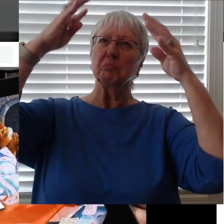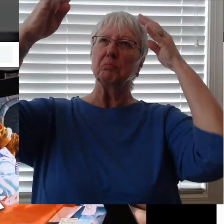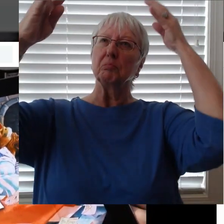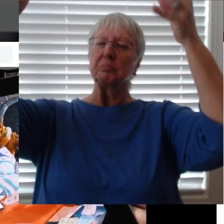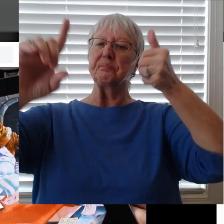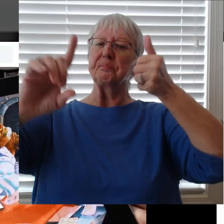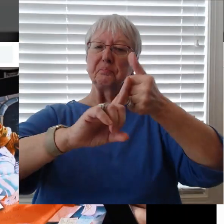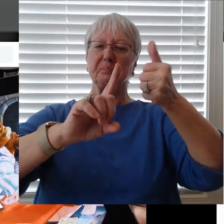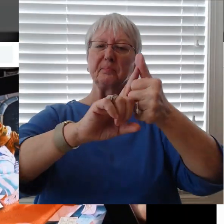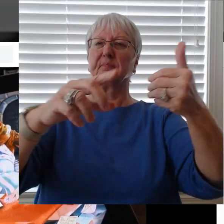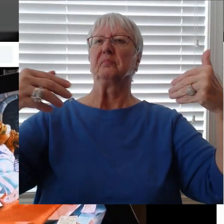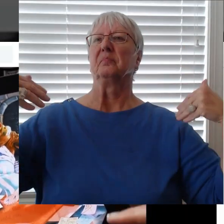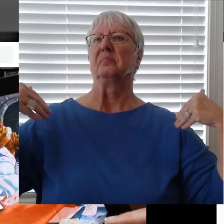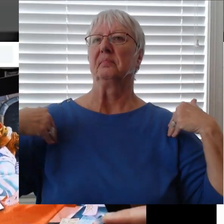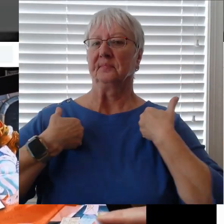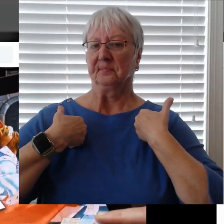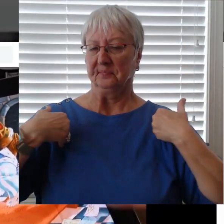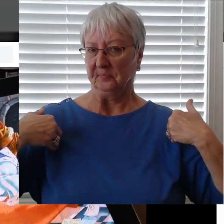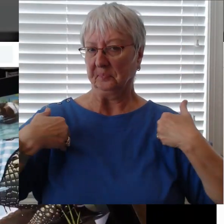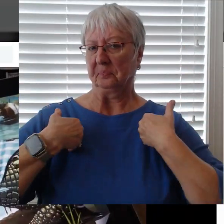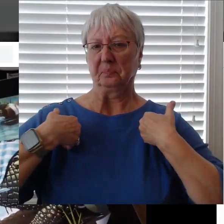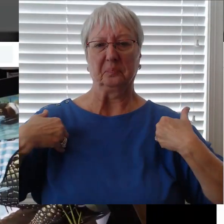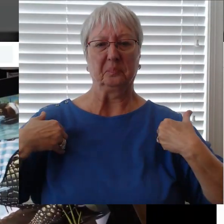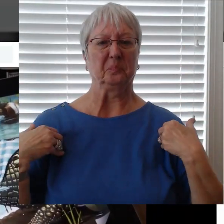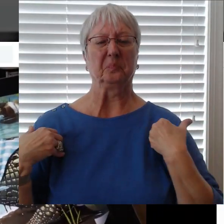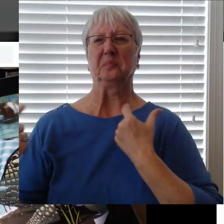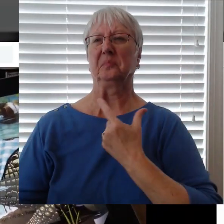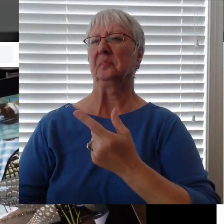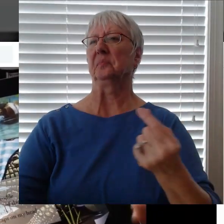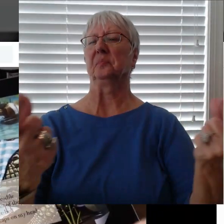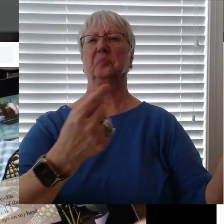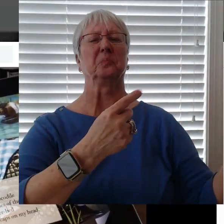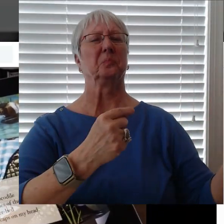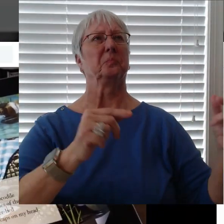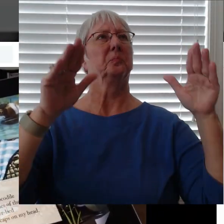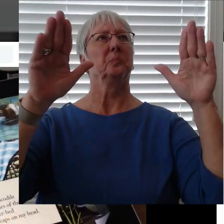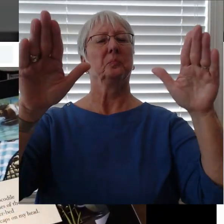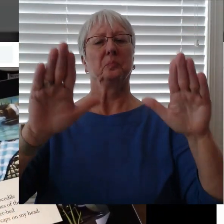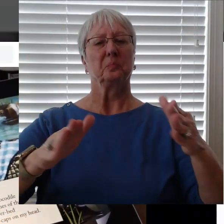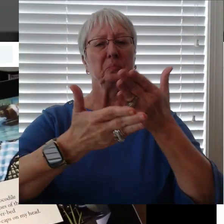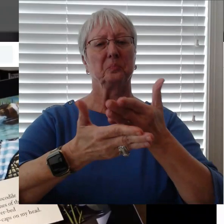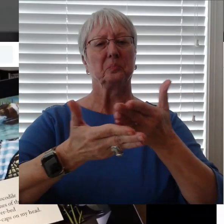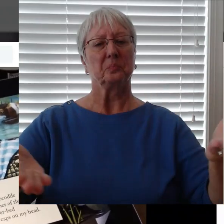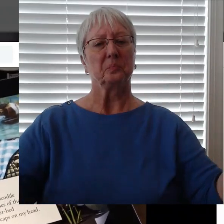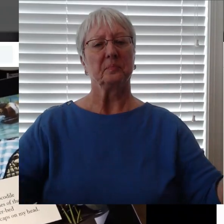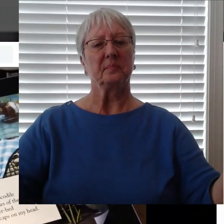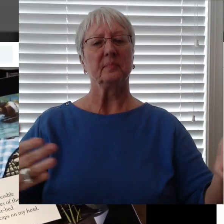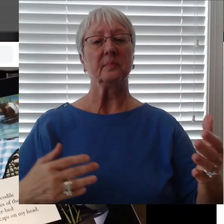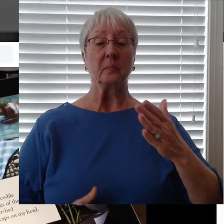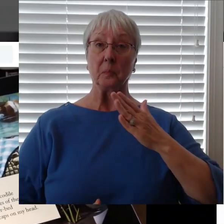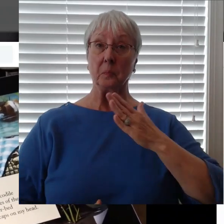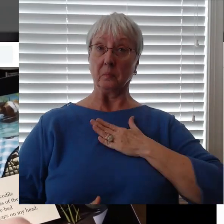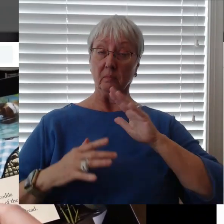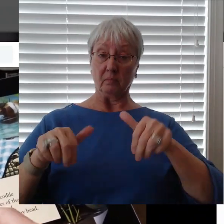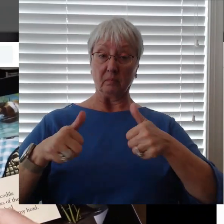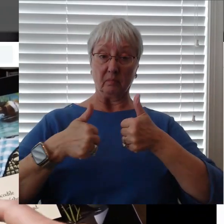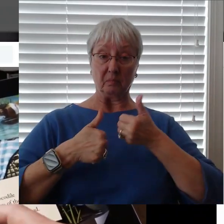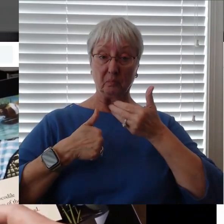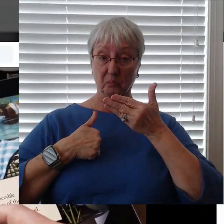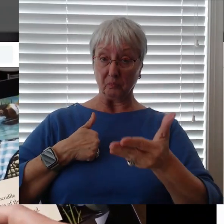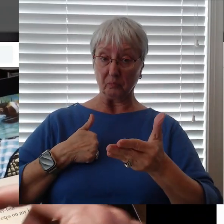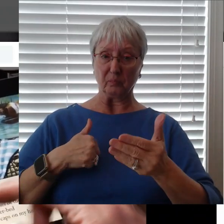his mind moving slowly towards dreamland. My design challenge here was to figure out how to indicate to